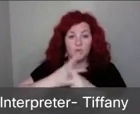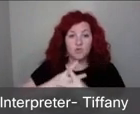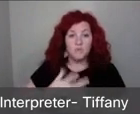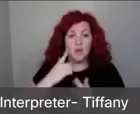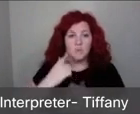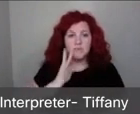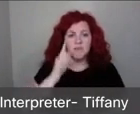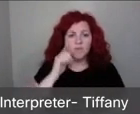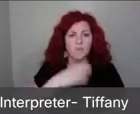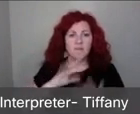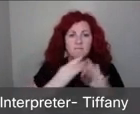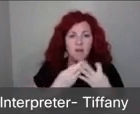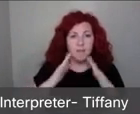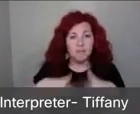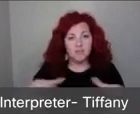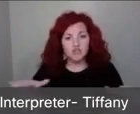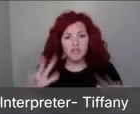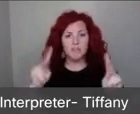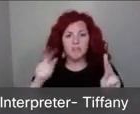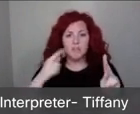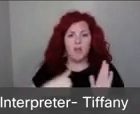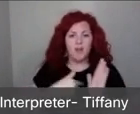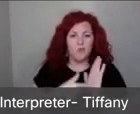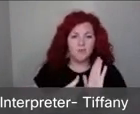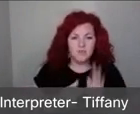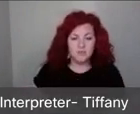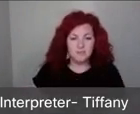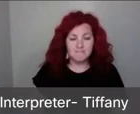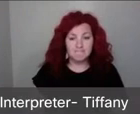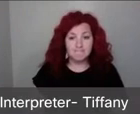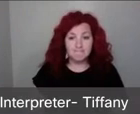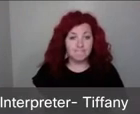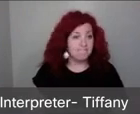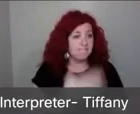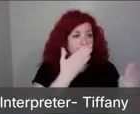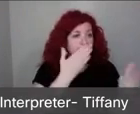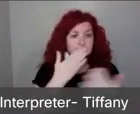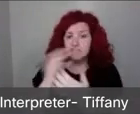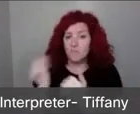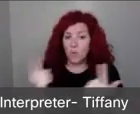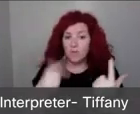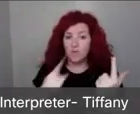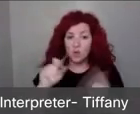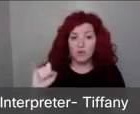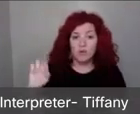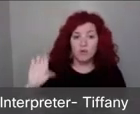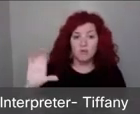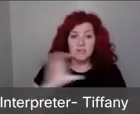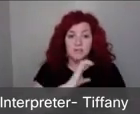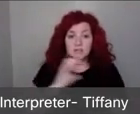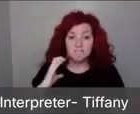family, my children, and those I represent. Thank you to all of you on the Independent Redistricting